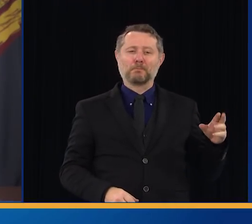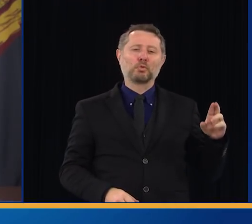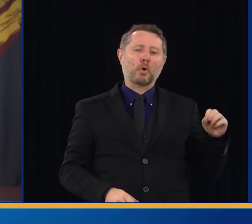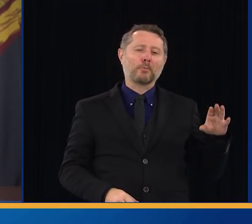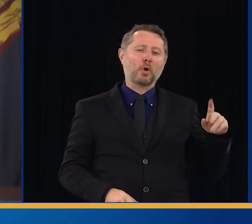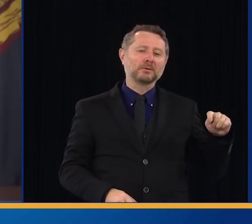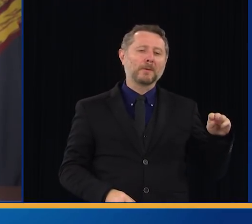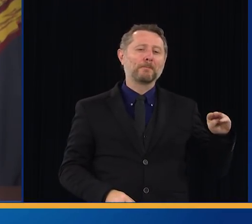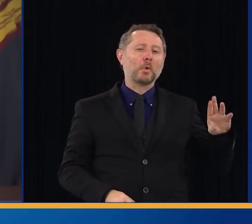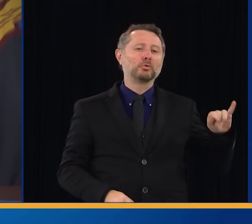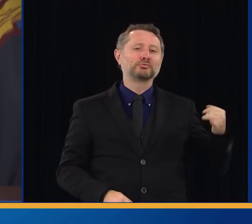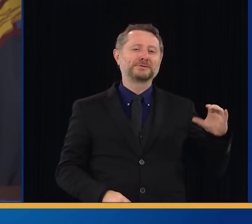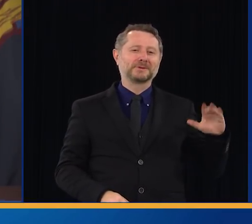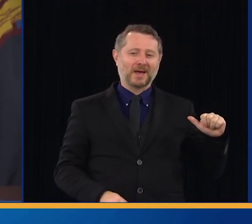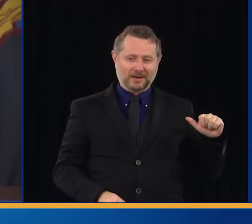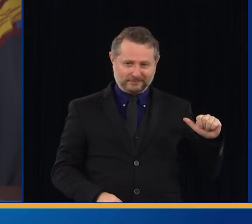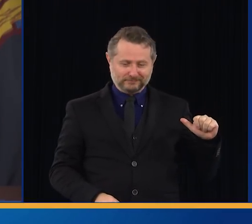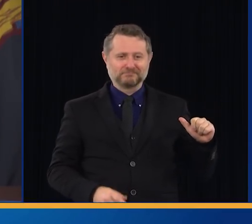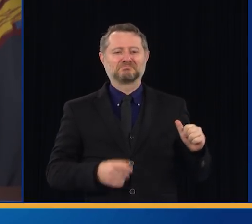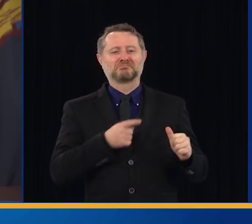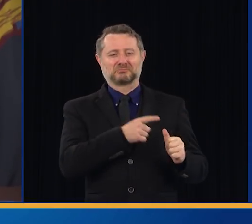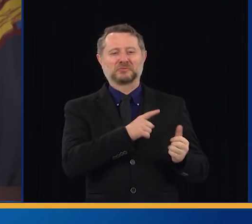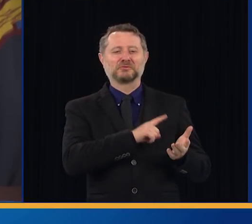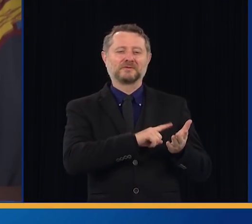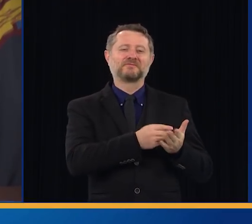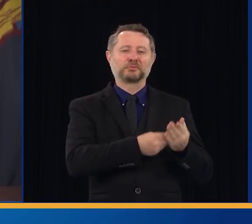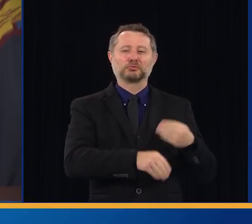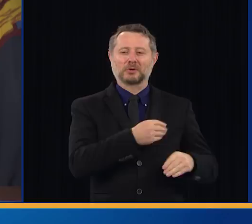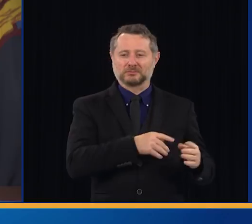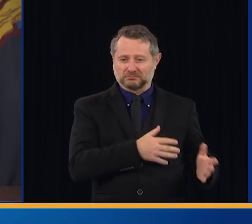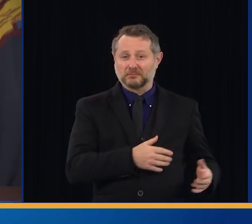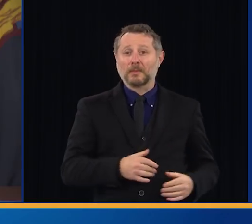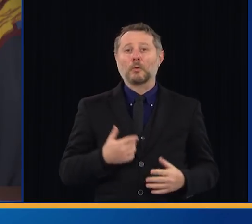Let's give you some facts today.